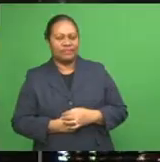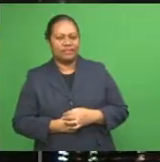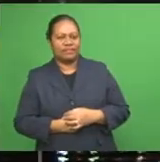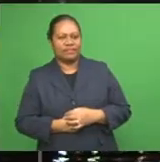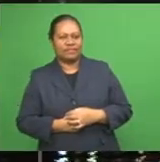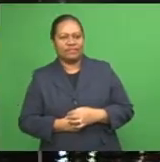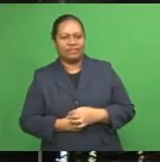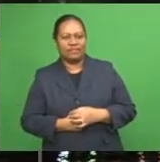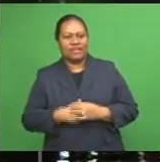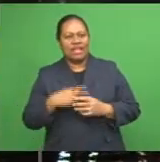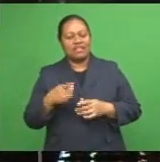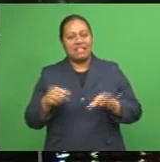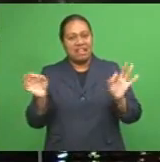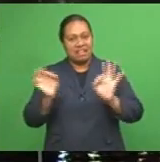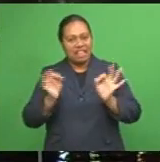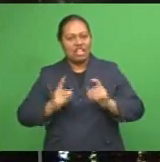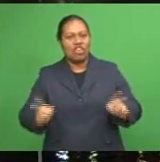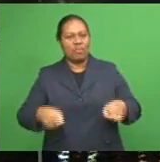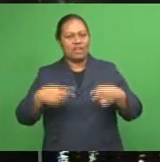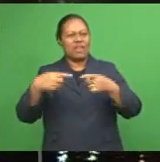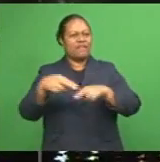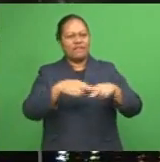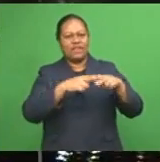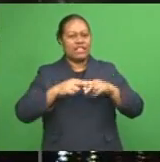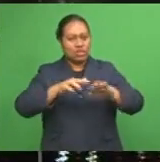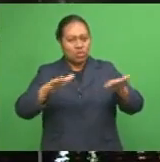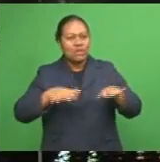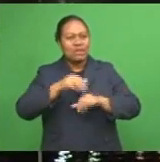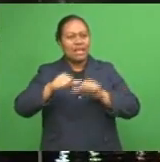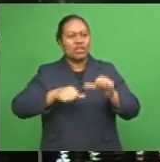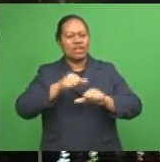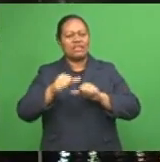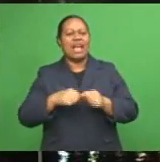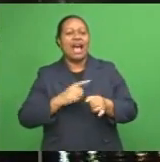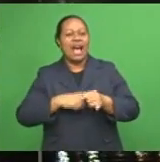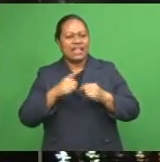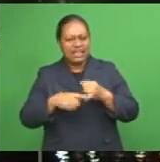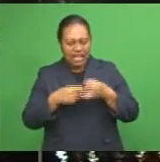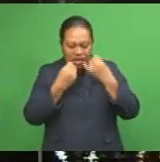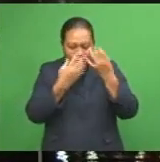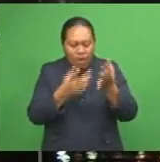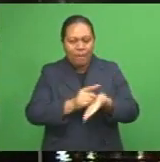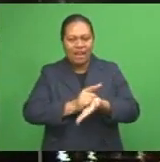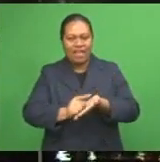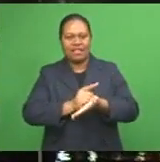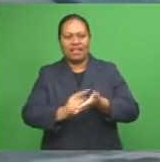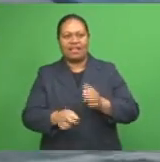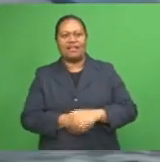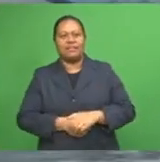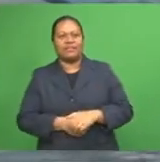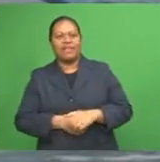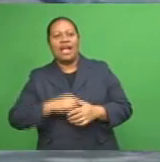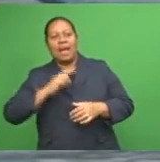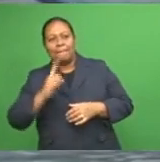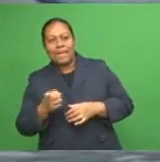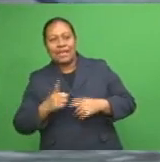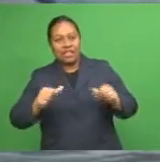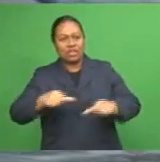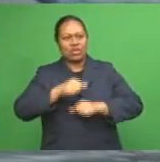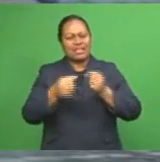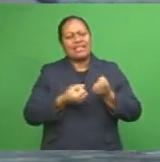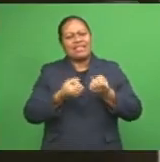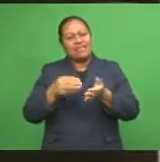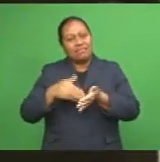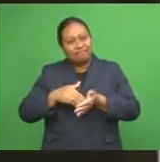Sports. There will be no competitions by the Fiji Swimming Association until further notice. However, the association has given the